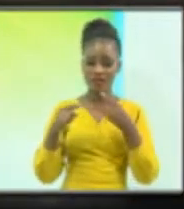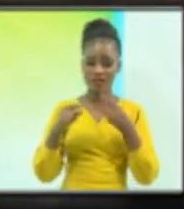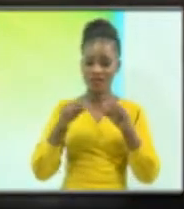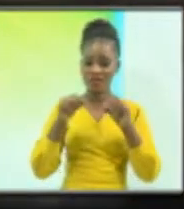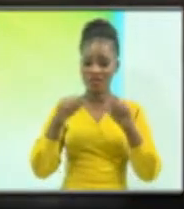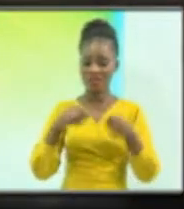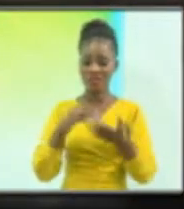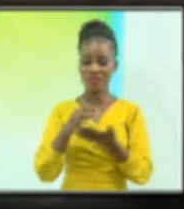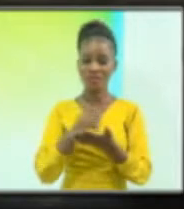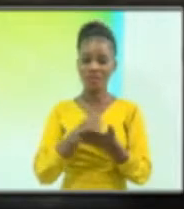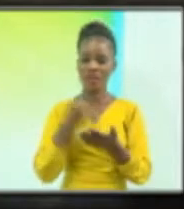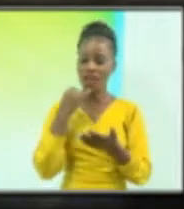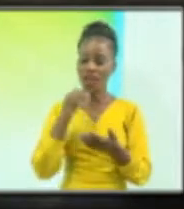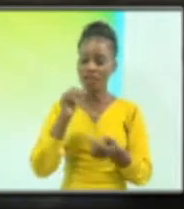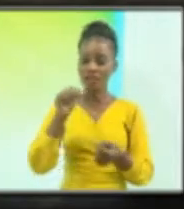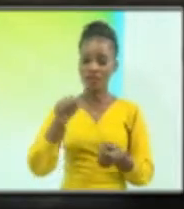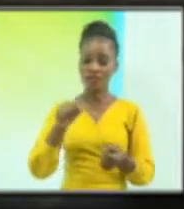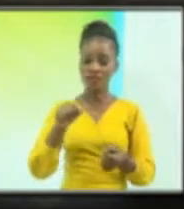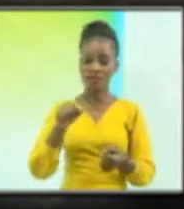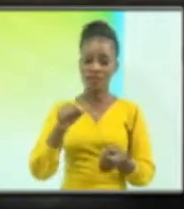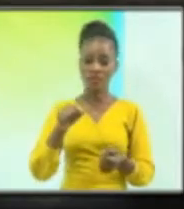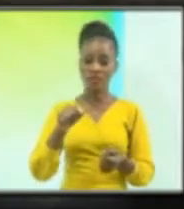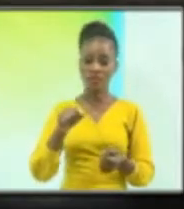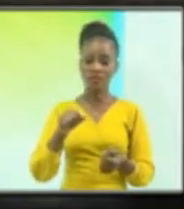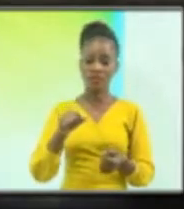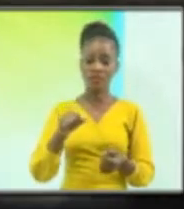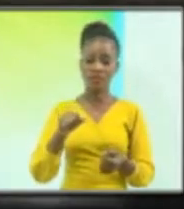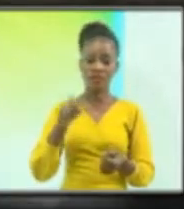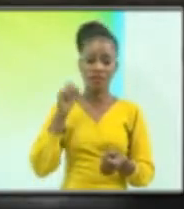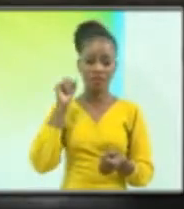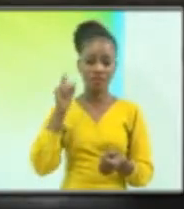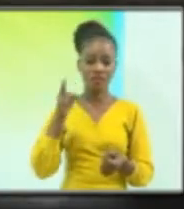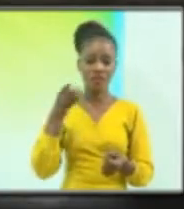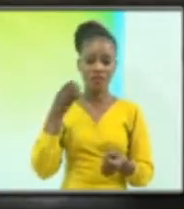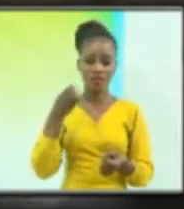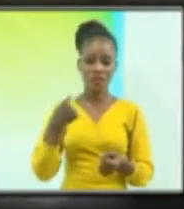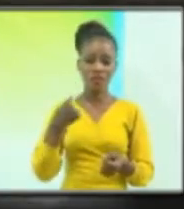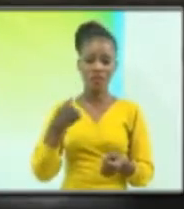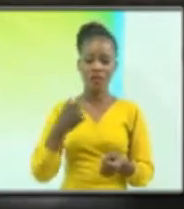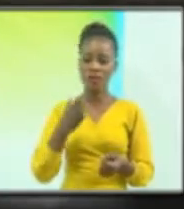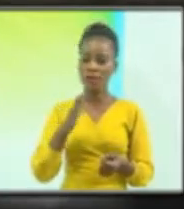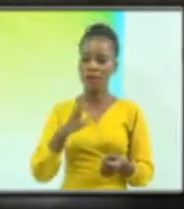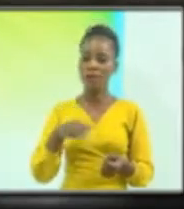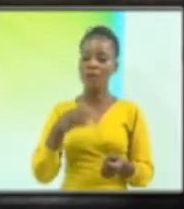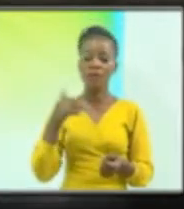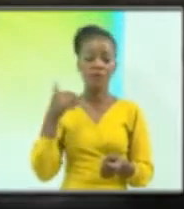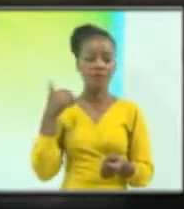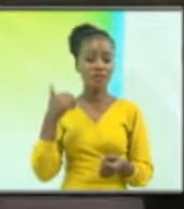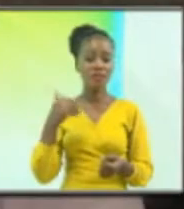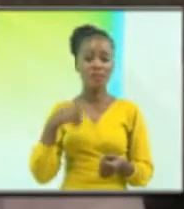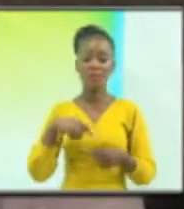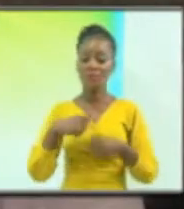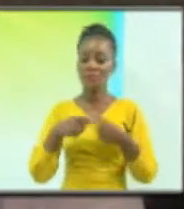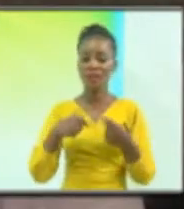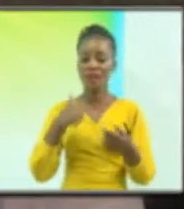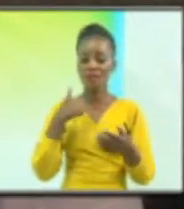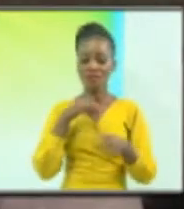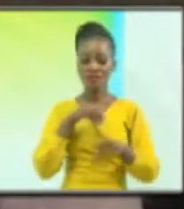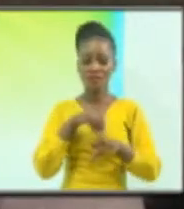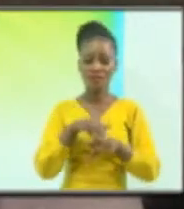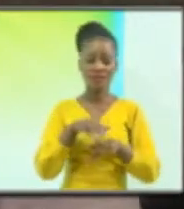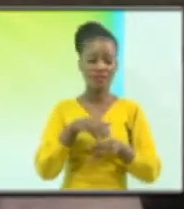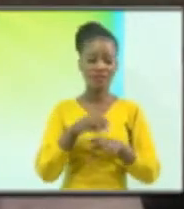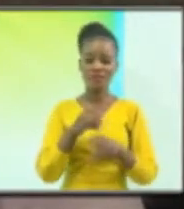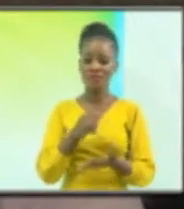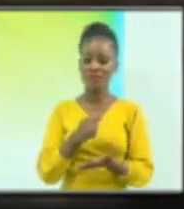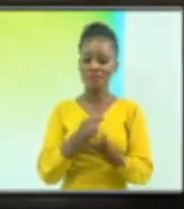it's a difficult one. And you know, my phone is ever buzzing. You need an assistant,